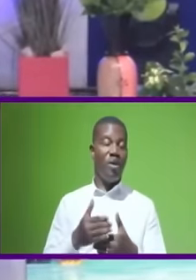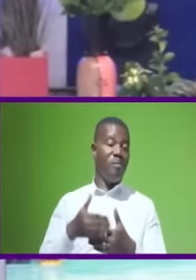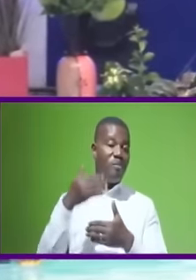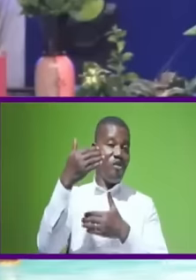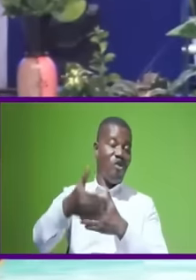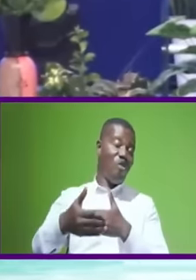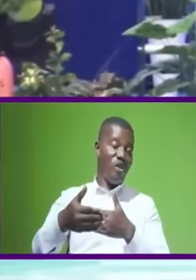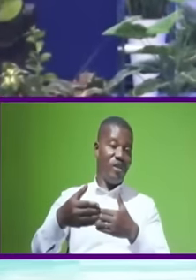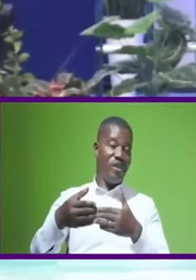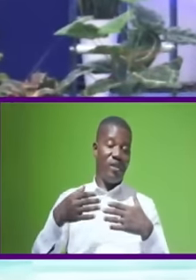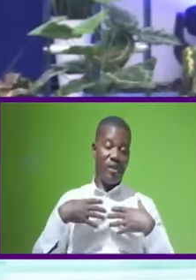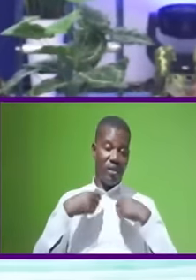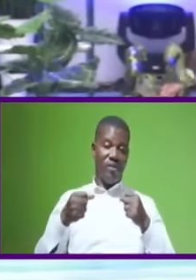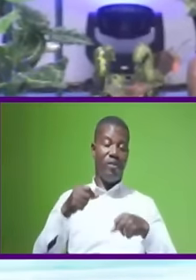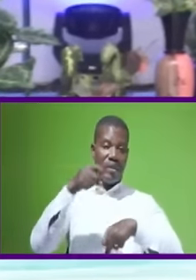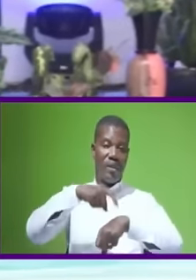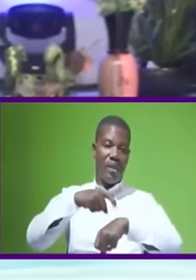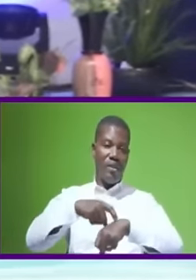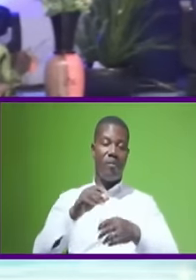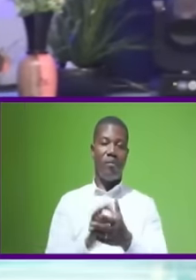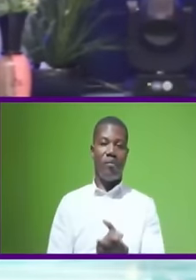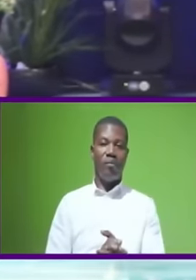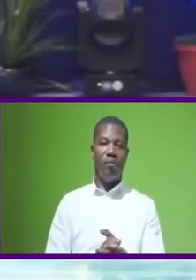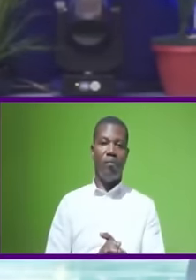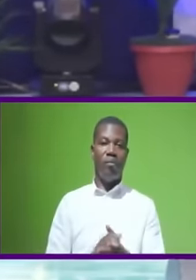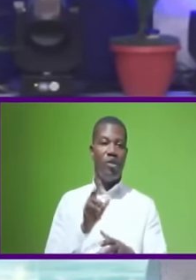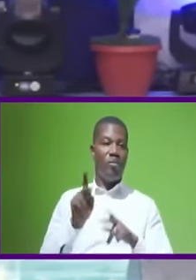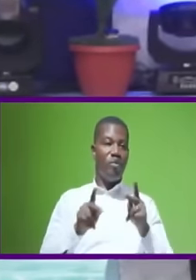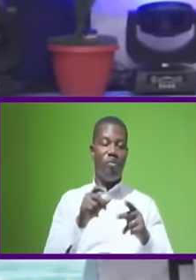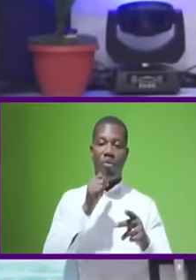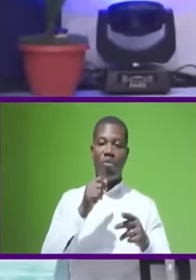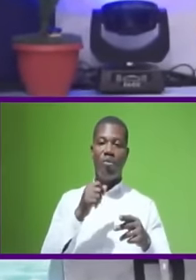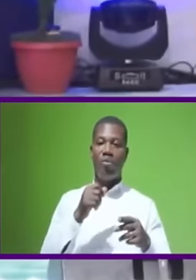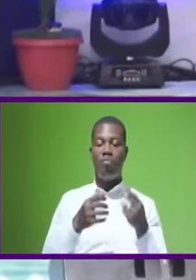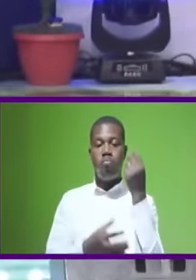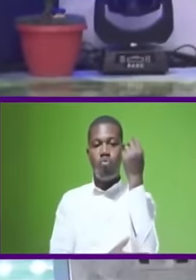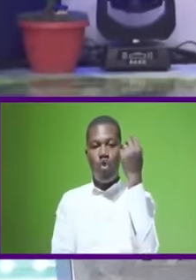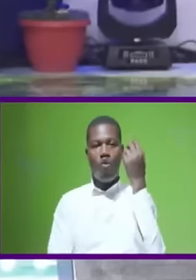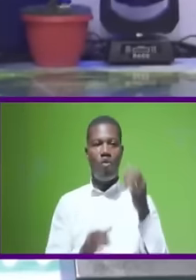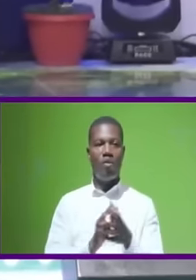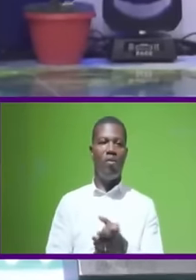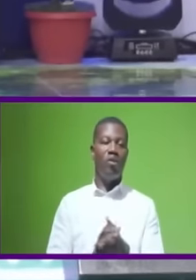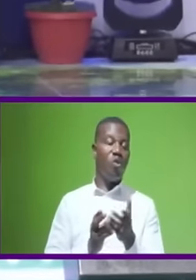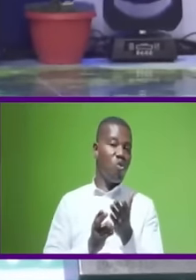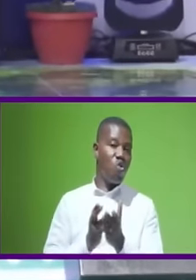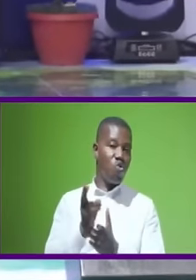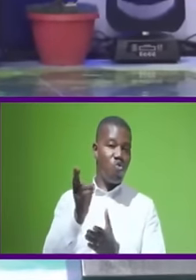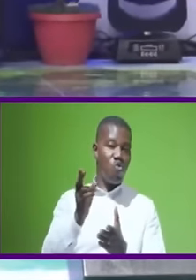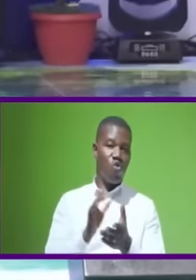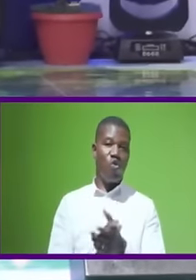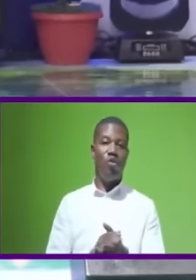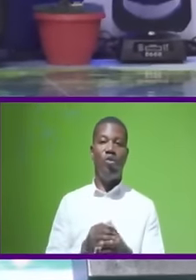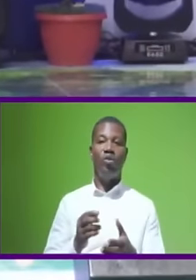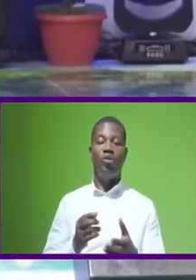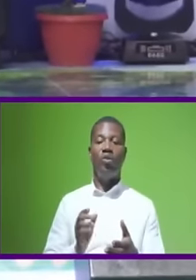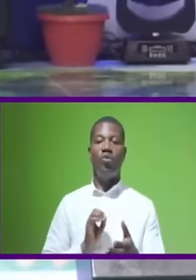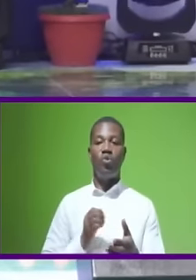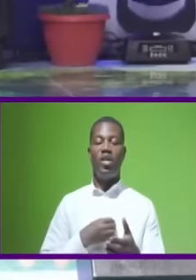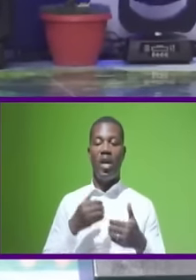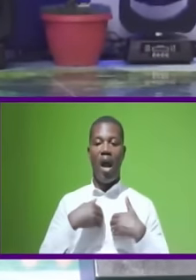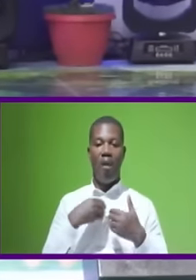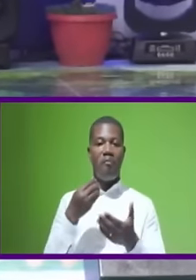after. Beyond the after. And to wanga any bienu I anamo yanga ye will be a